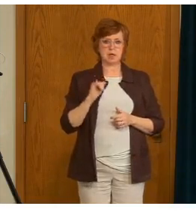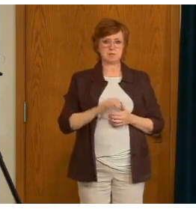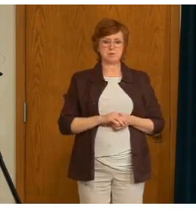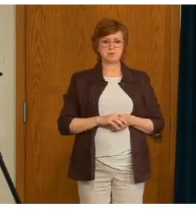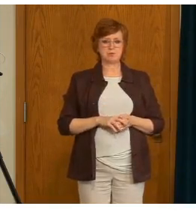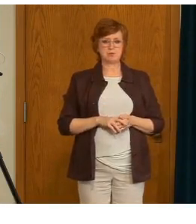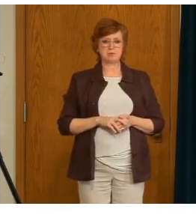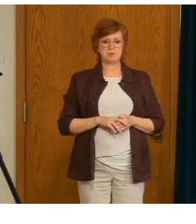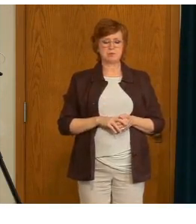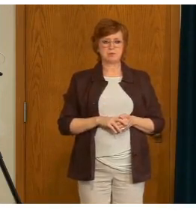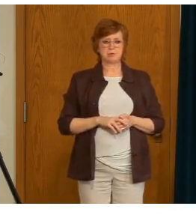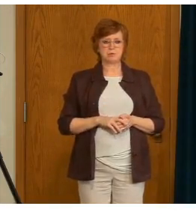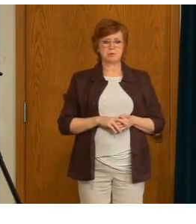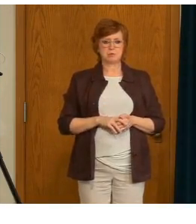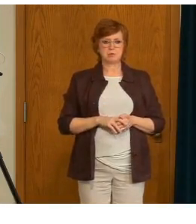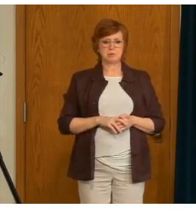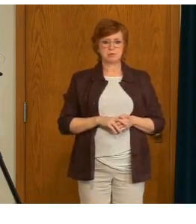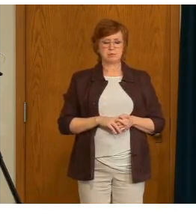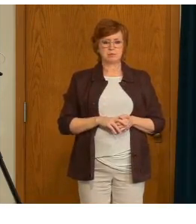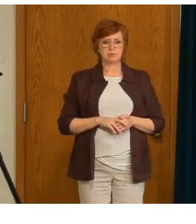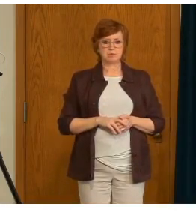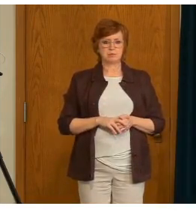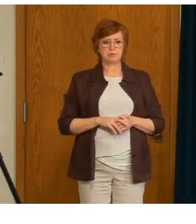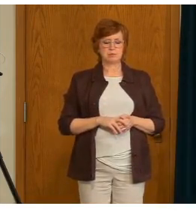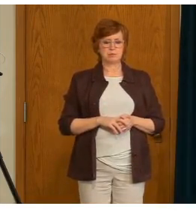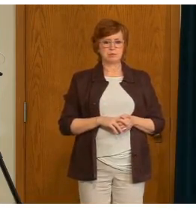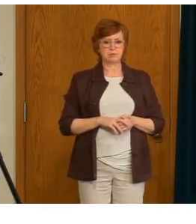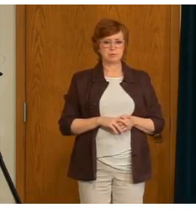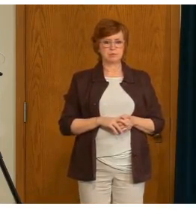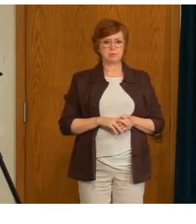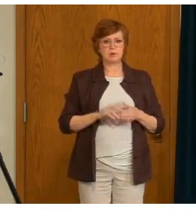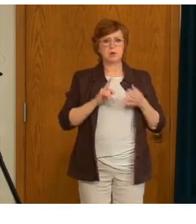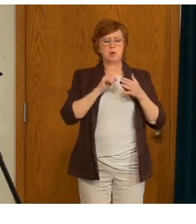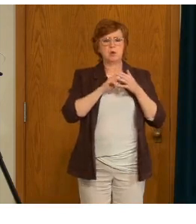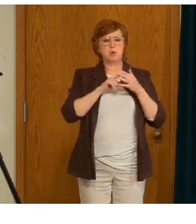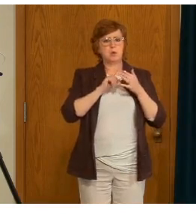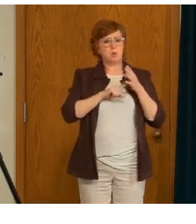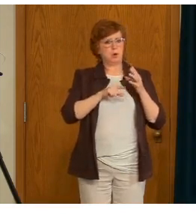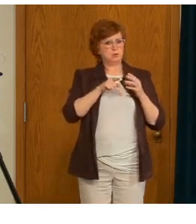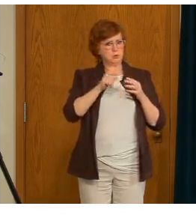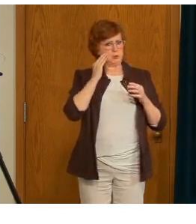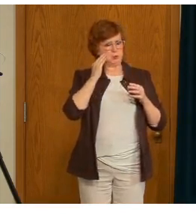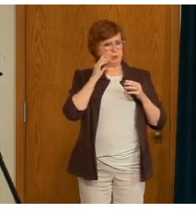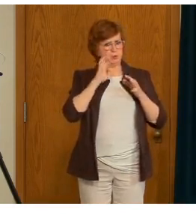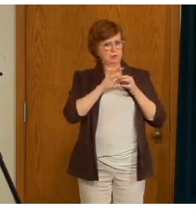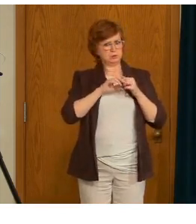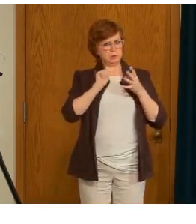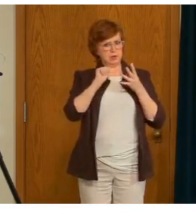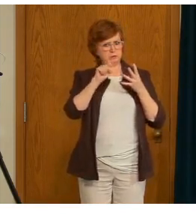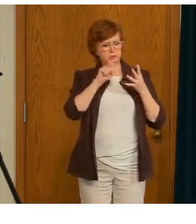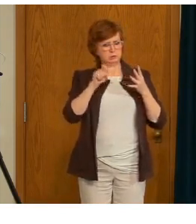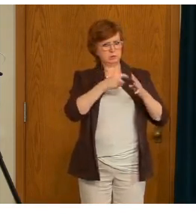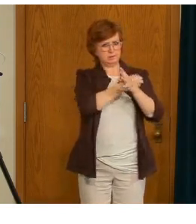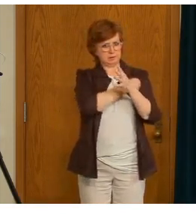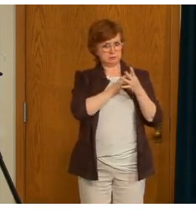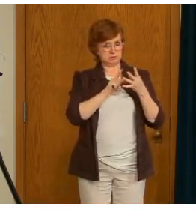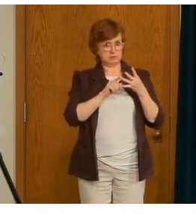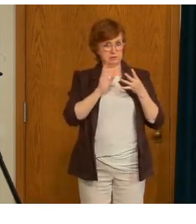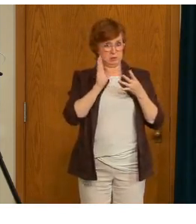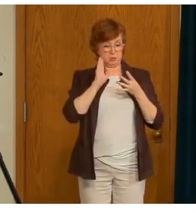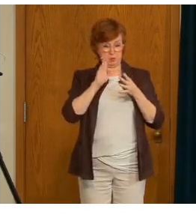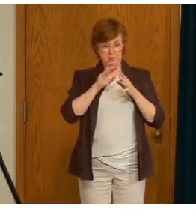How much do you know about AstraZeneca shipments on the horizon? Do you know if we are going to be getting more, and how is that going to